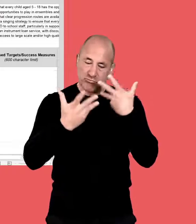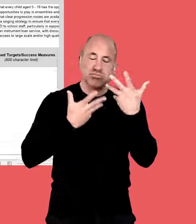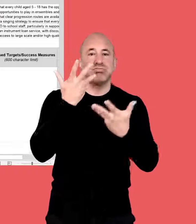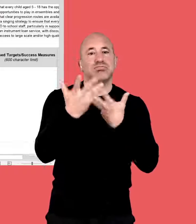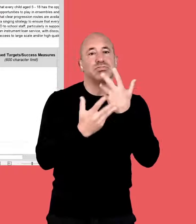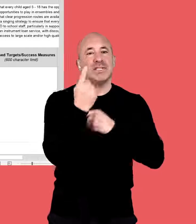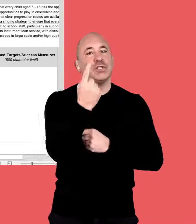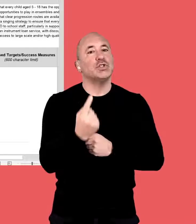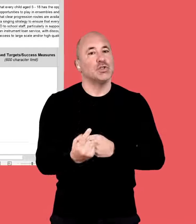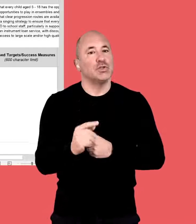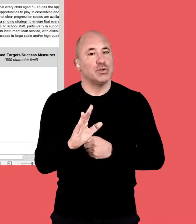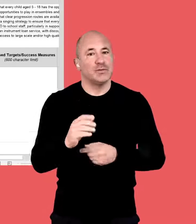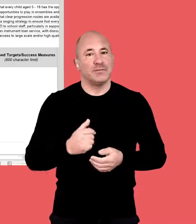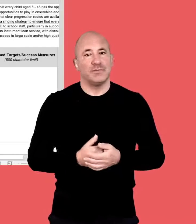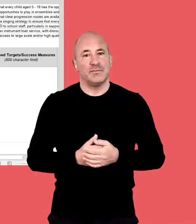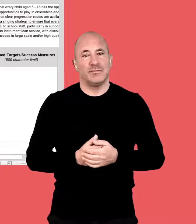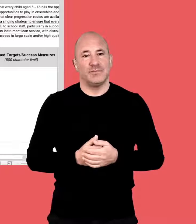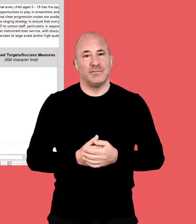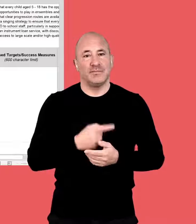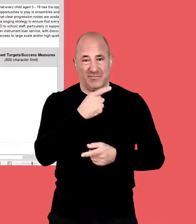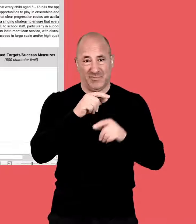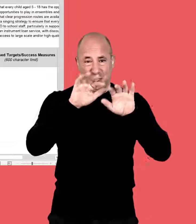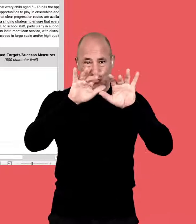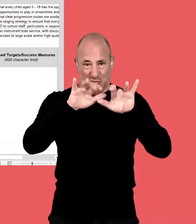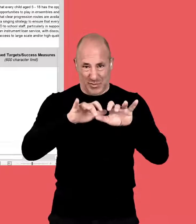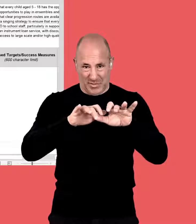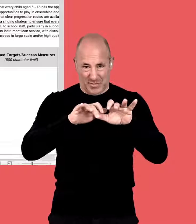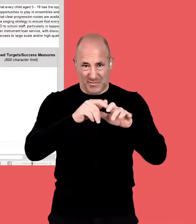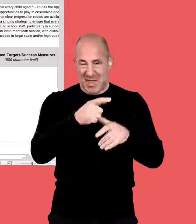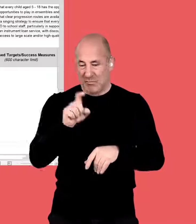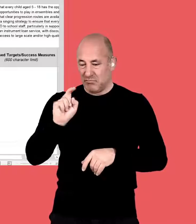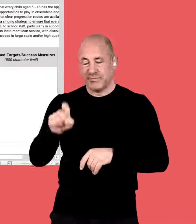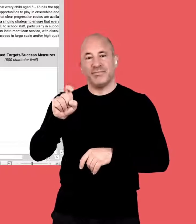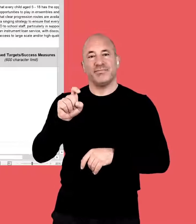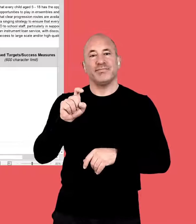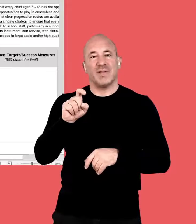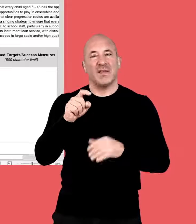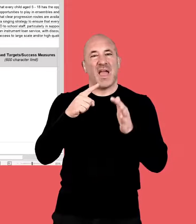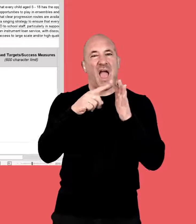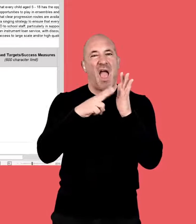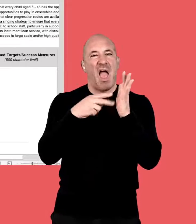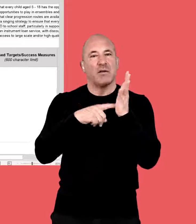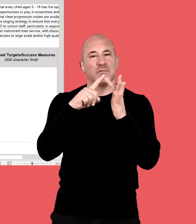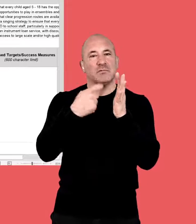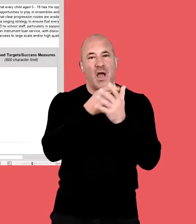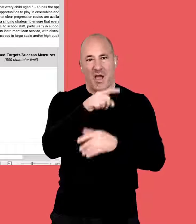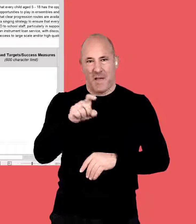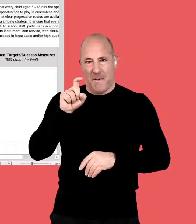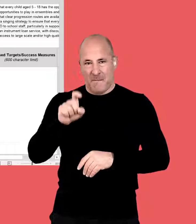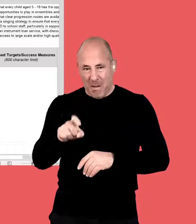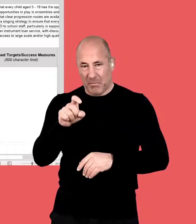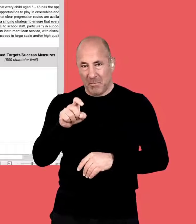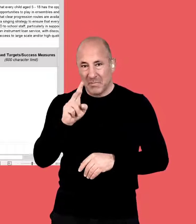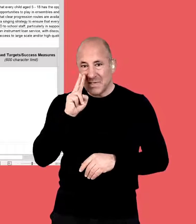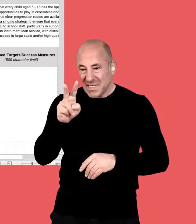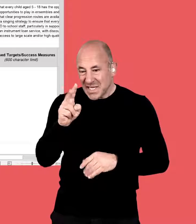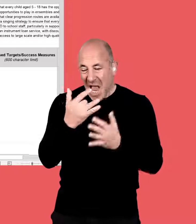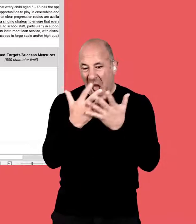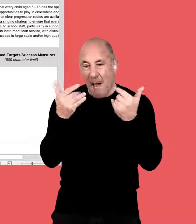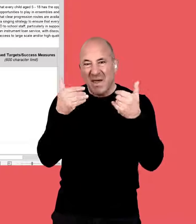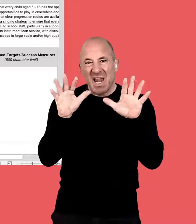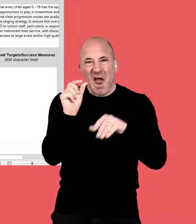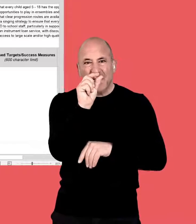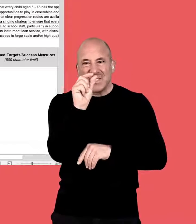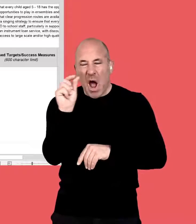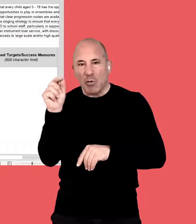activity. When you have described your activity, you can press Enter on your keyboard to view how many characters you